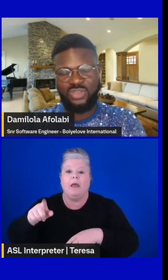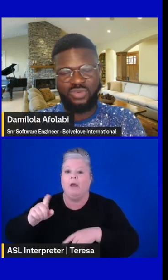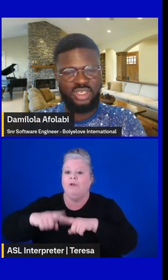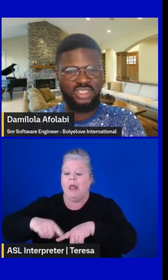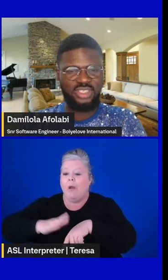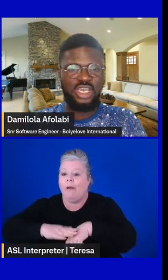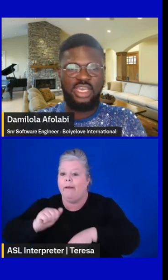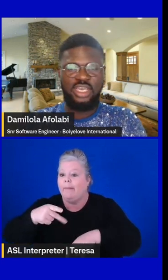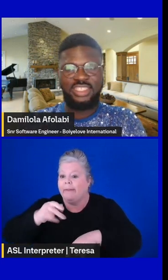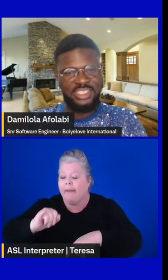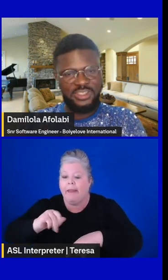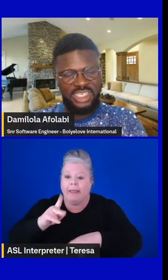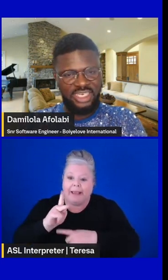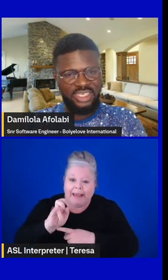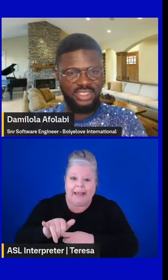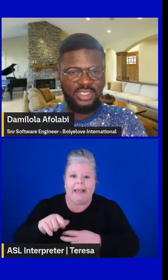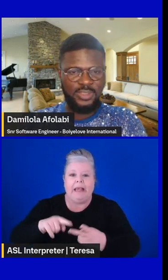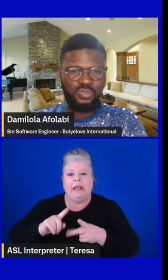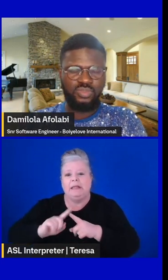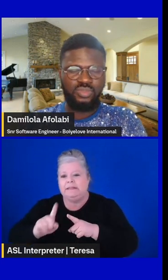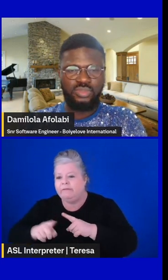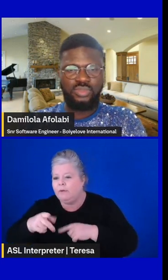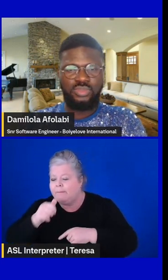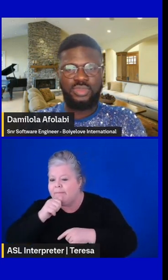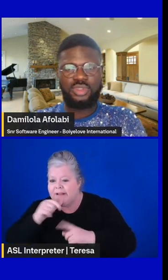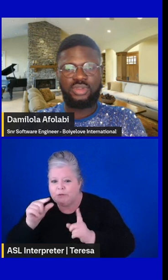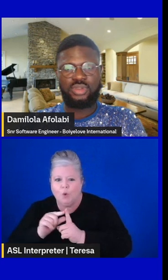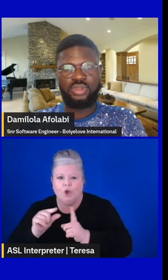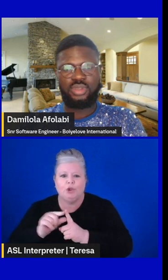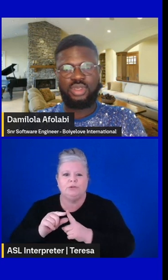database passwords, certificates.